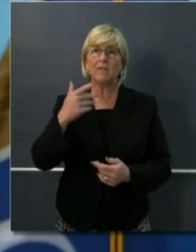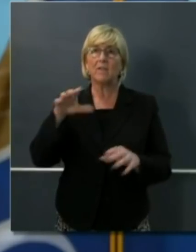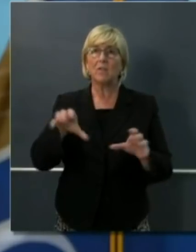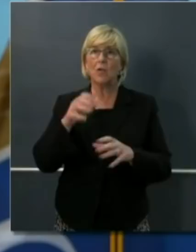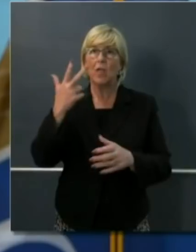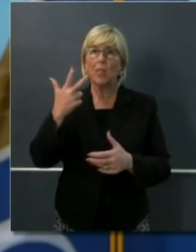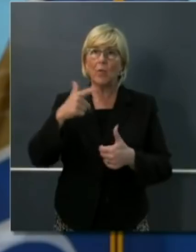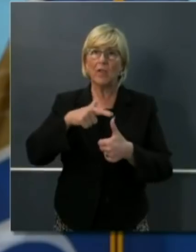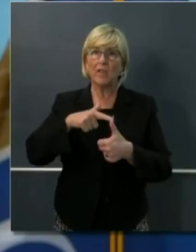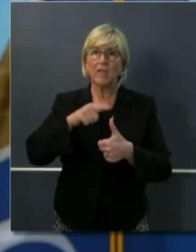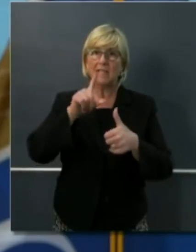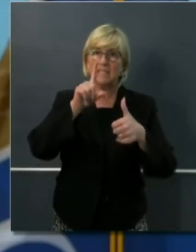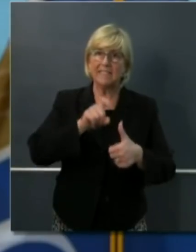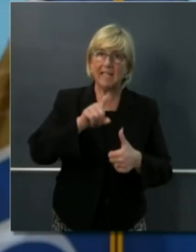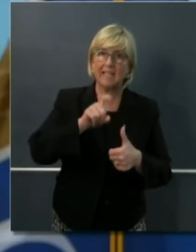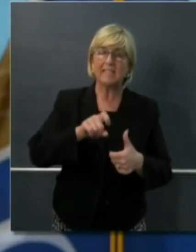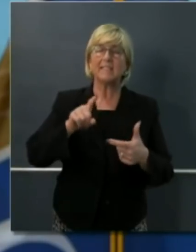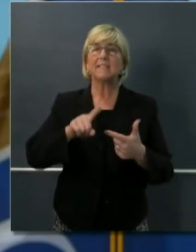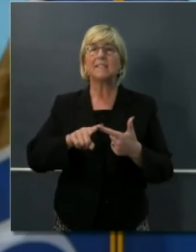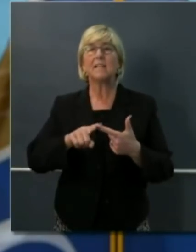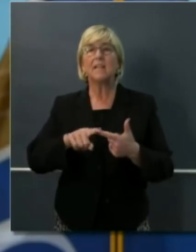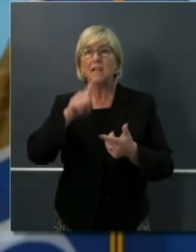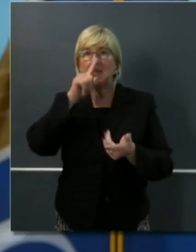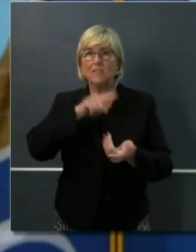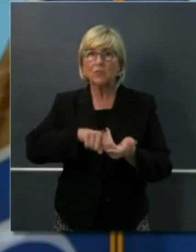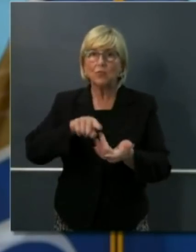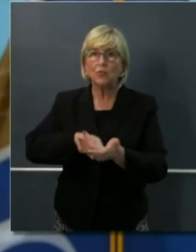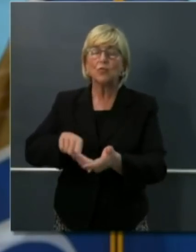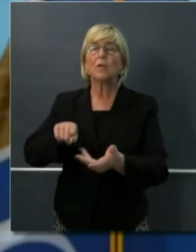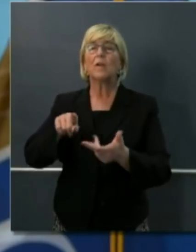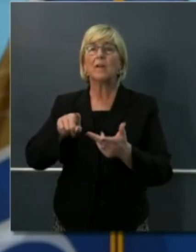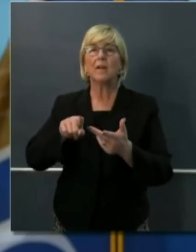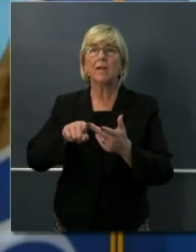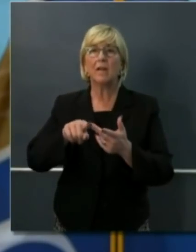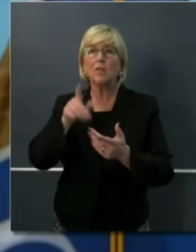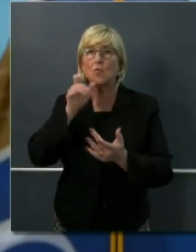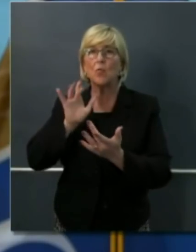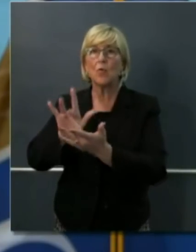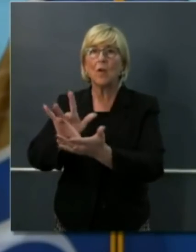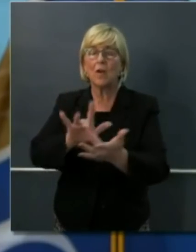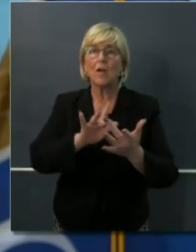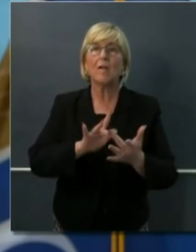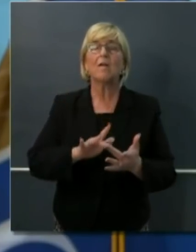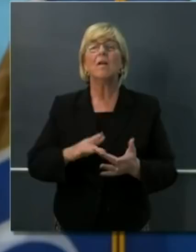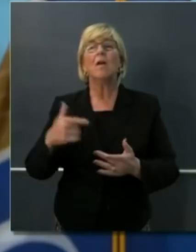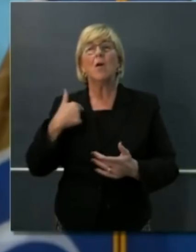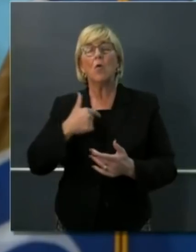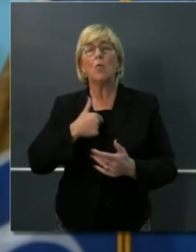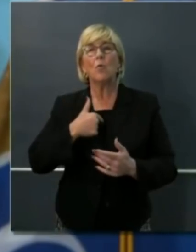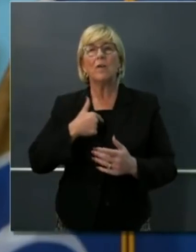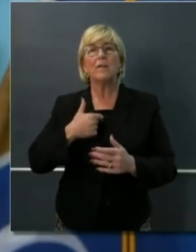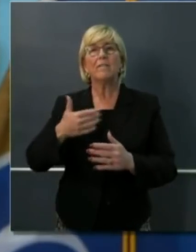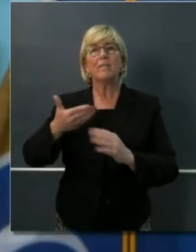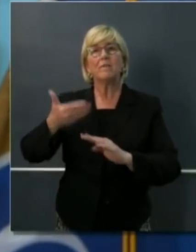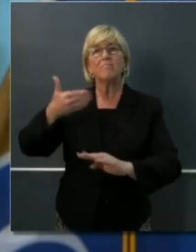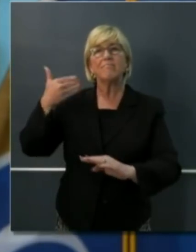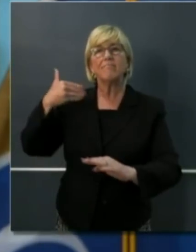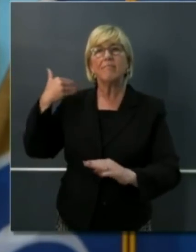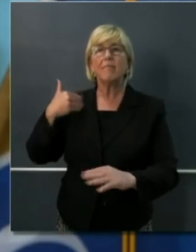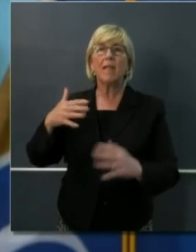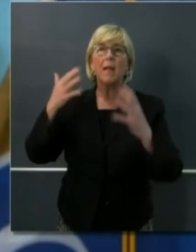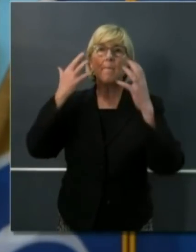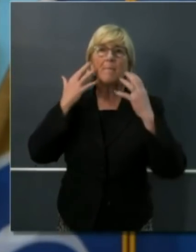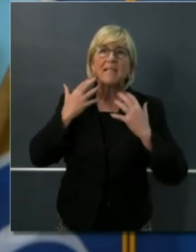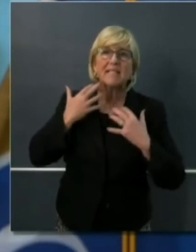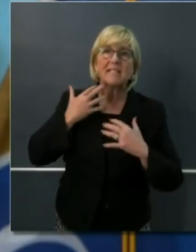The history of TB, measles, the health departments all throughout the state of California, county health departments have